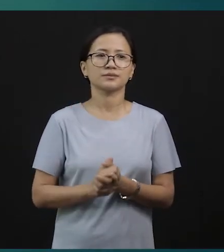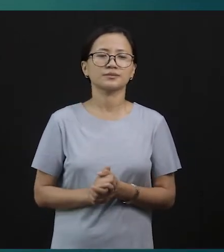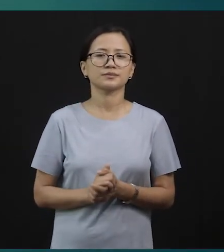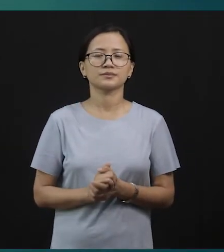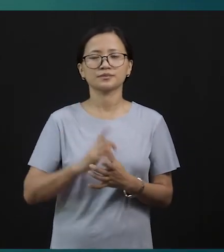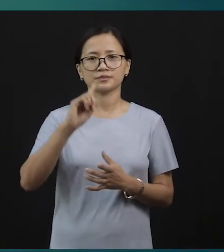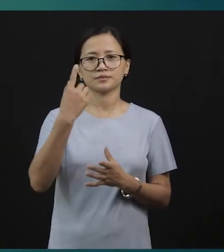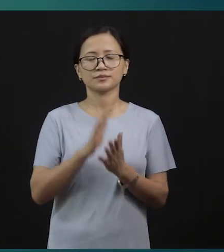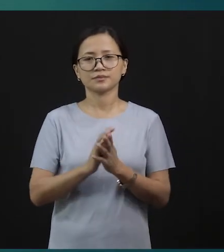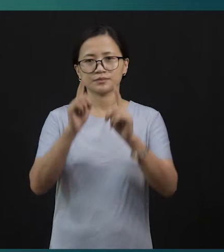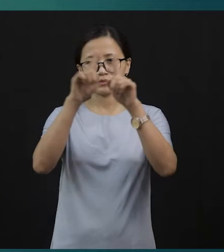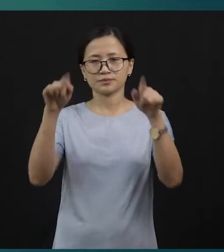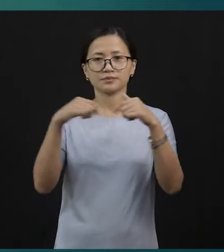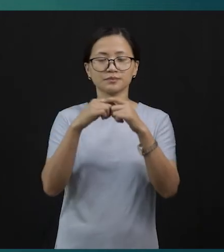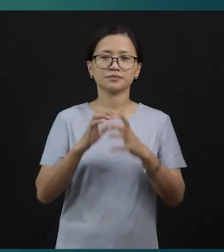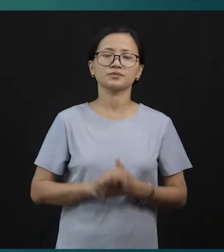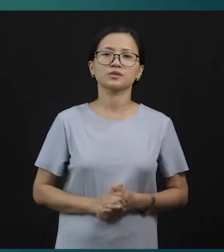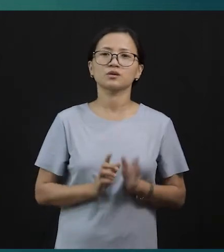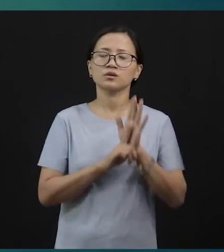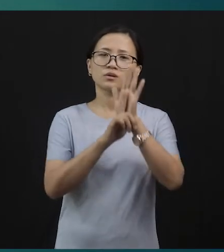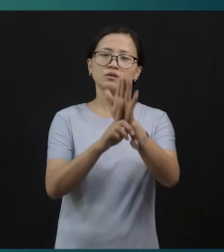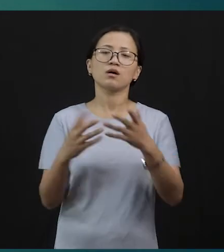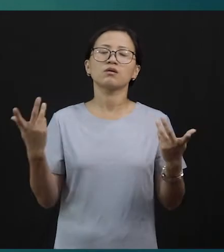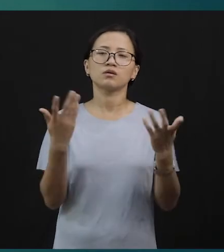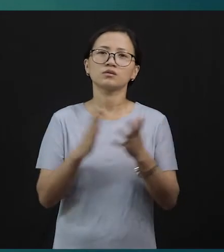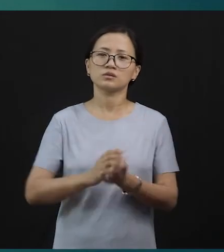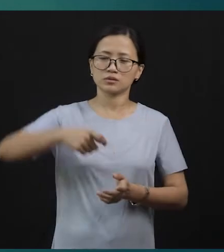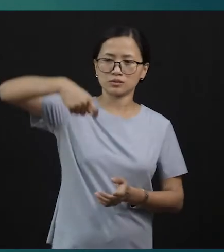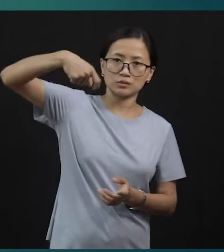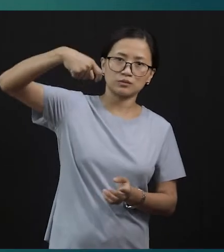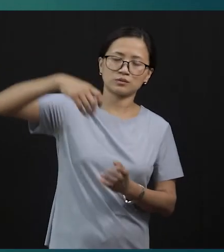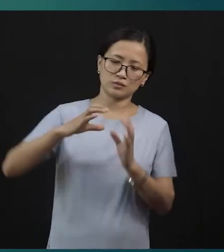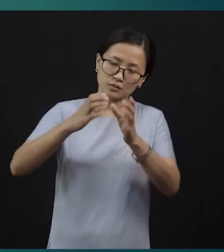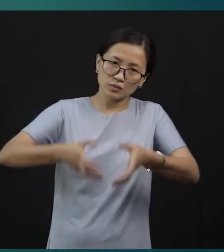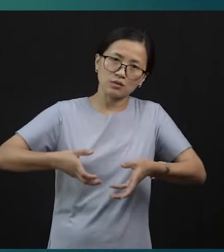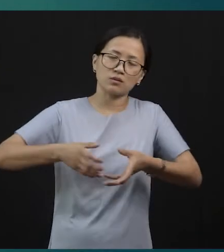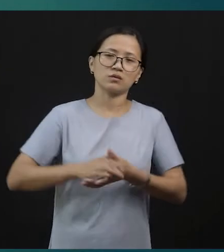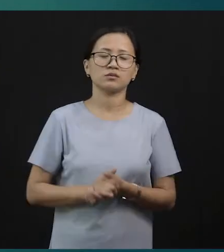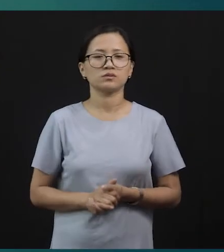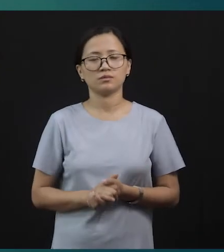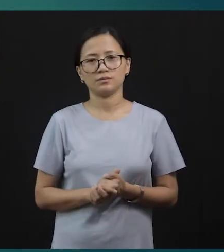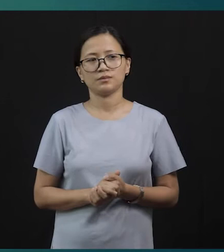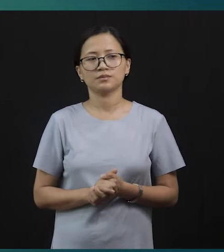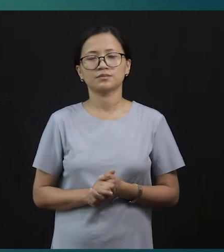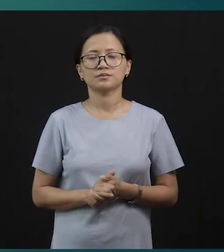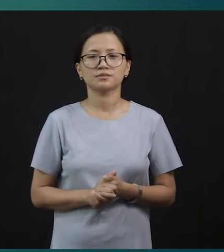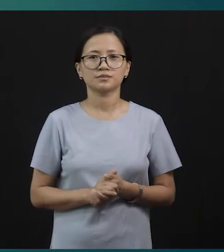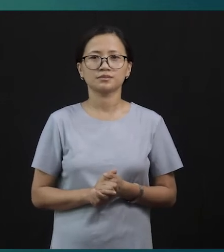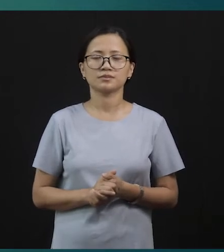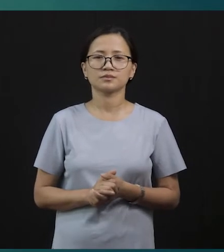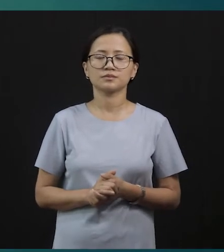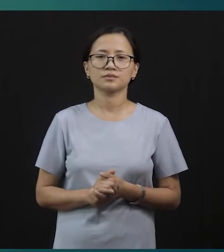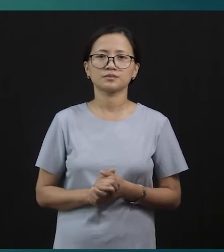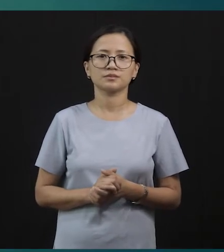the first picture, I showed you on how the shoe was hung on a tree, isn't it? The shoe was hung on a tree, and